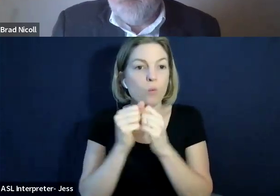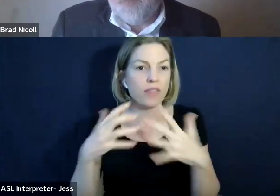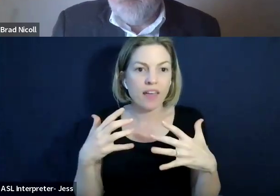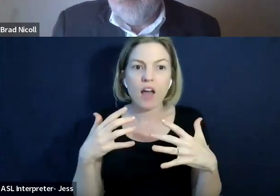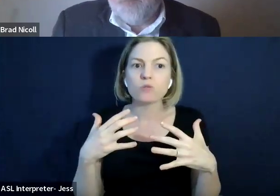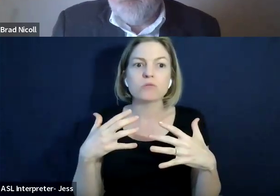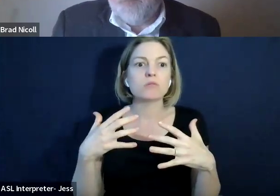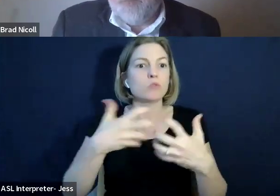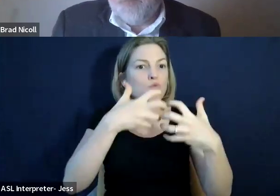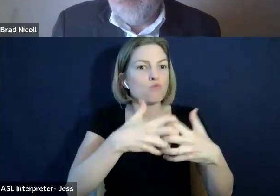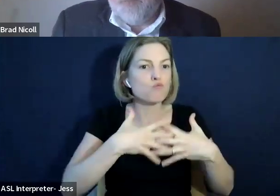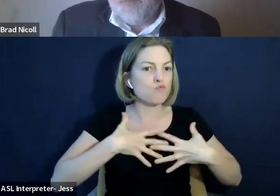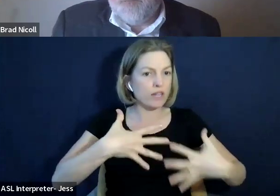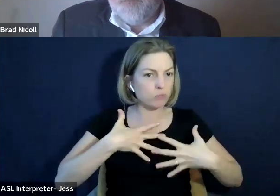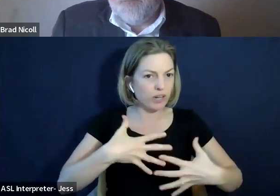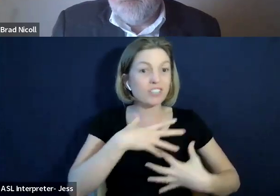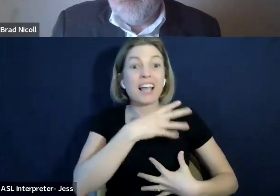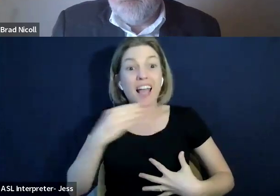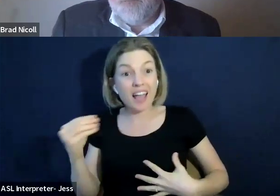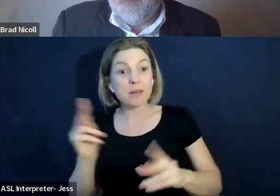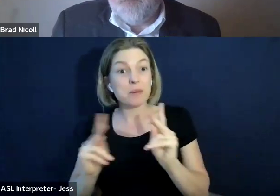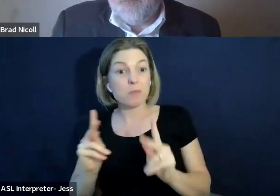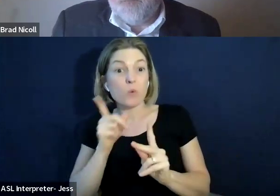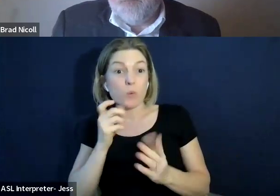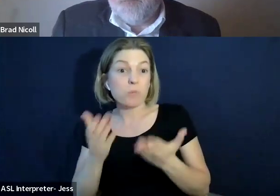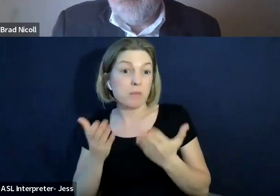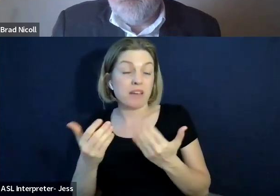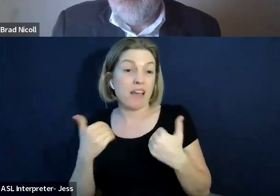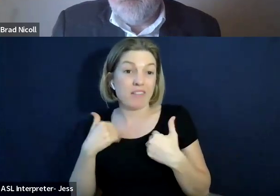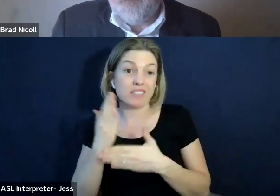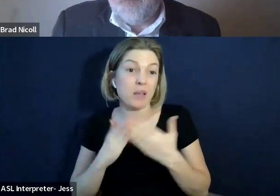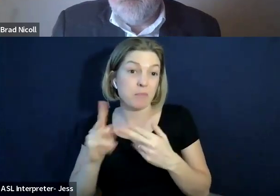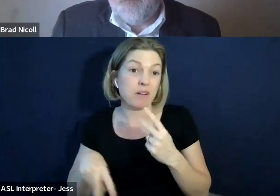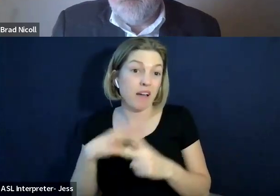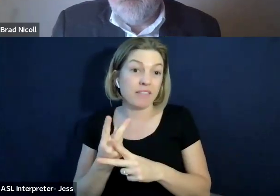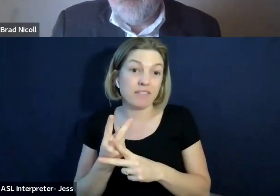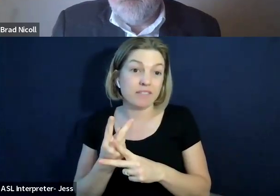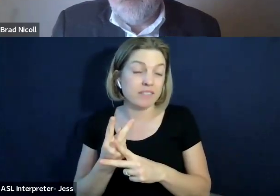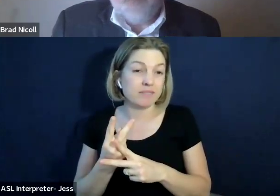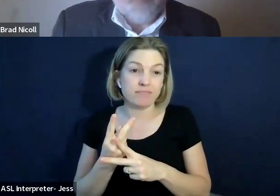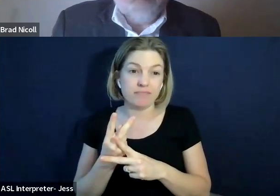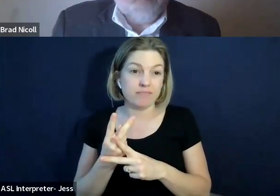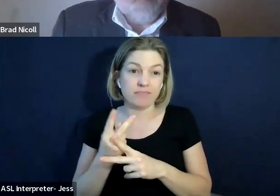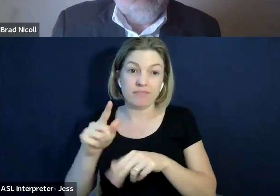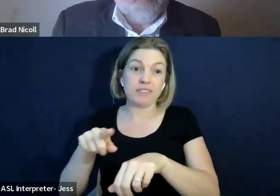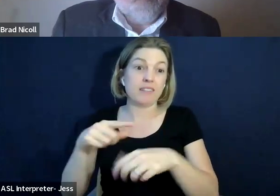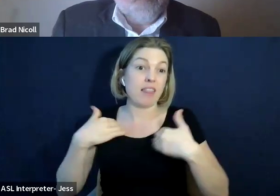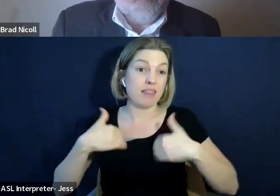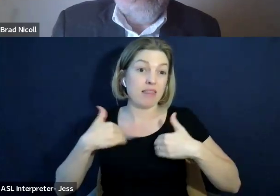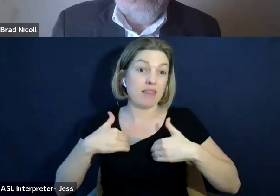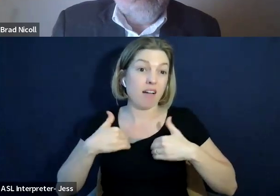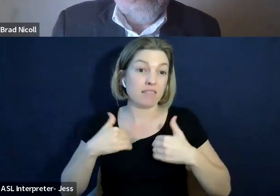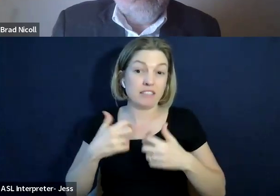respirators, and for people that could potentially, you know, have some sort of lung issue to begin